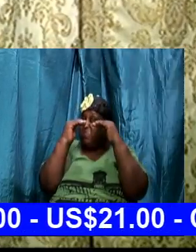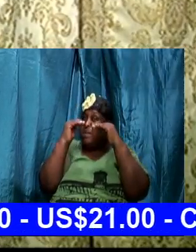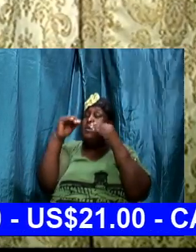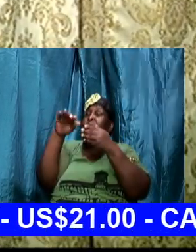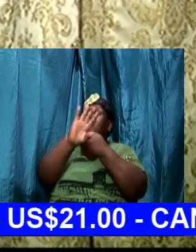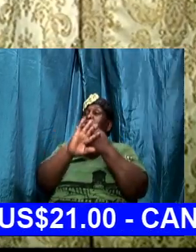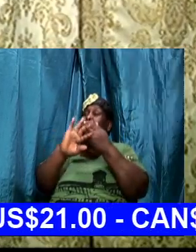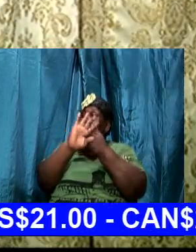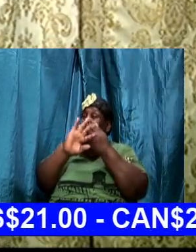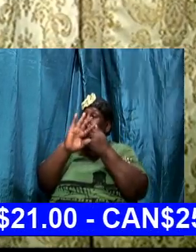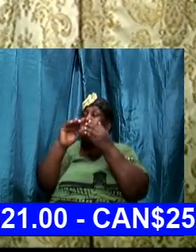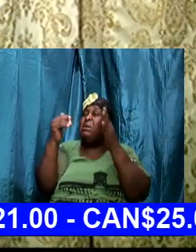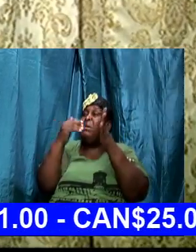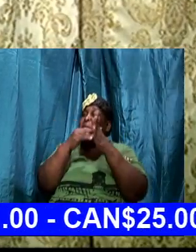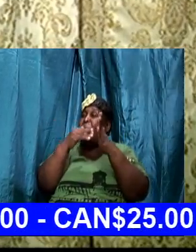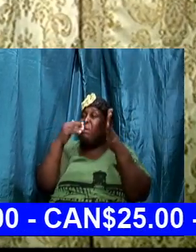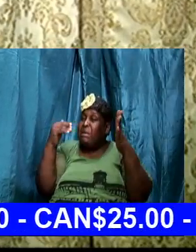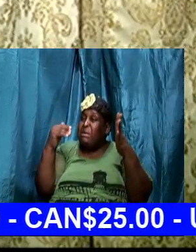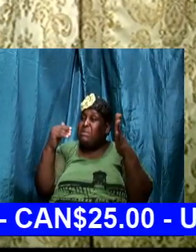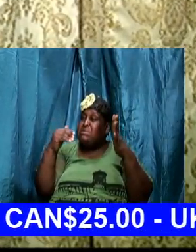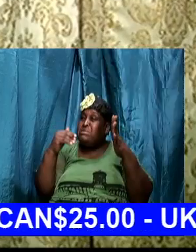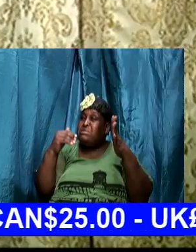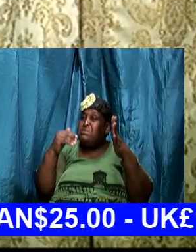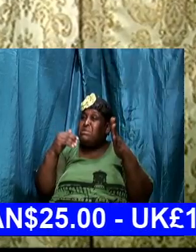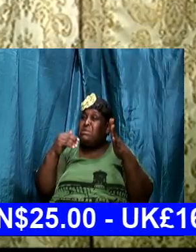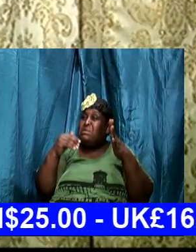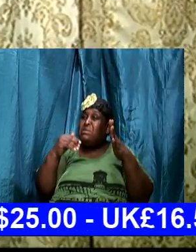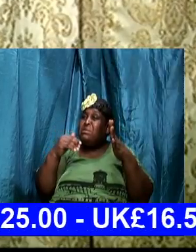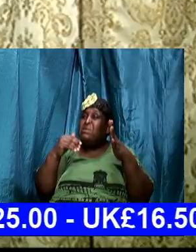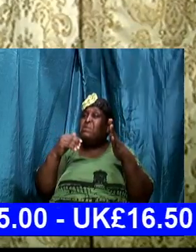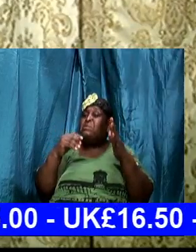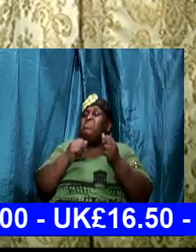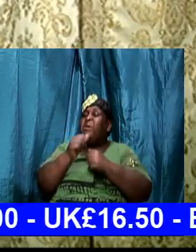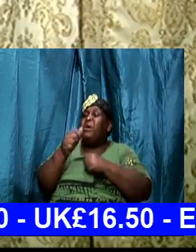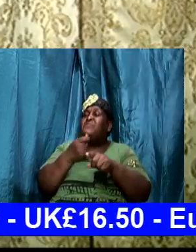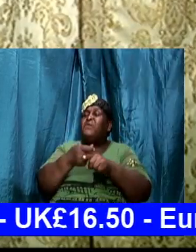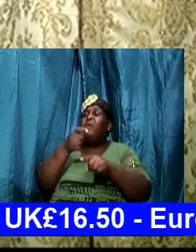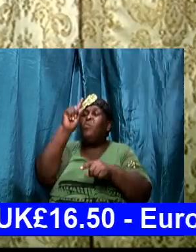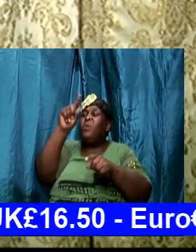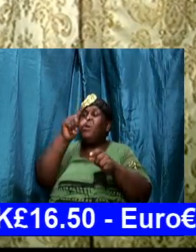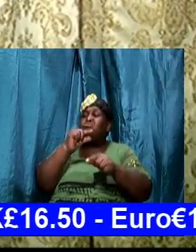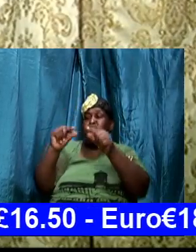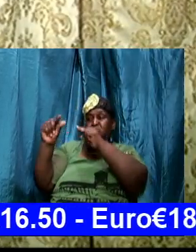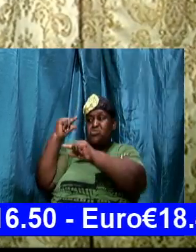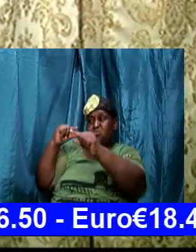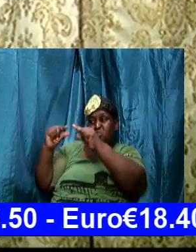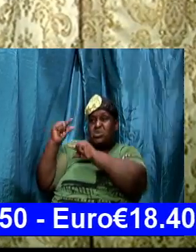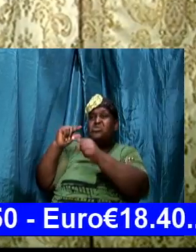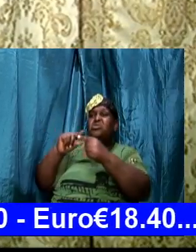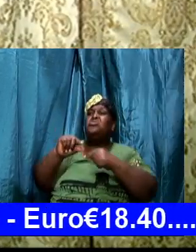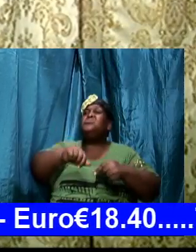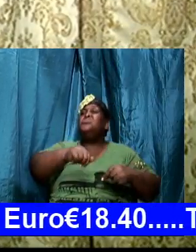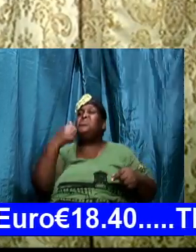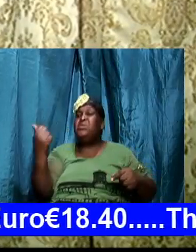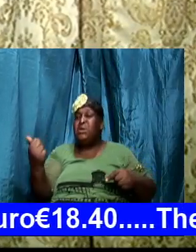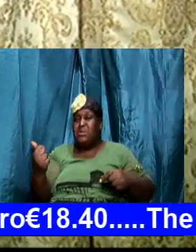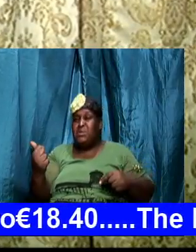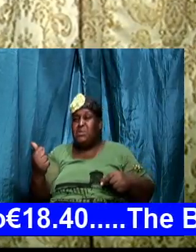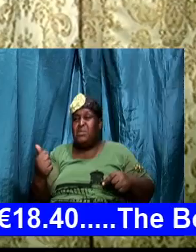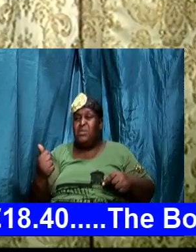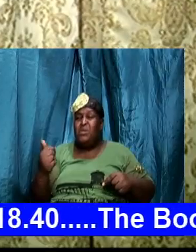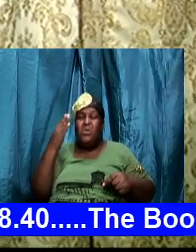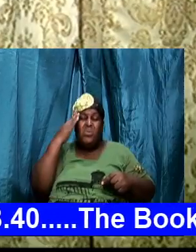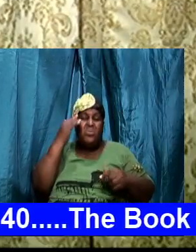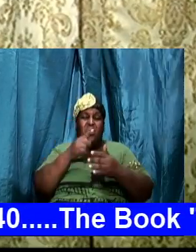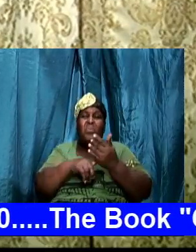against it being passed down from one generation to another generation orally. And we know what can